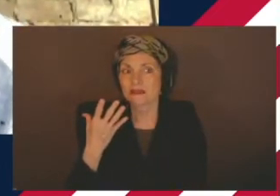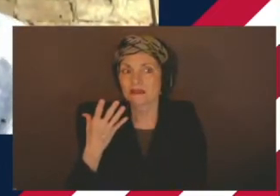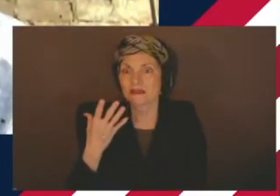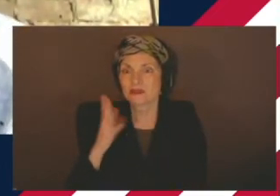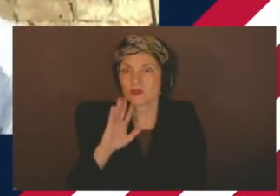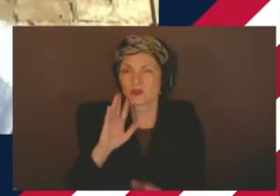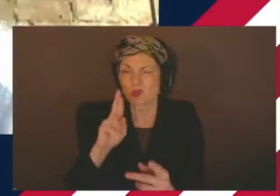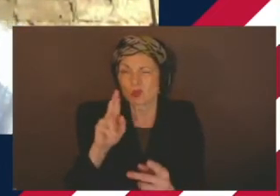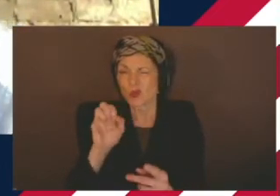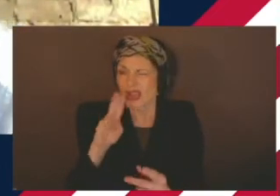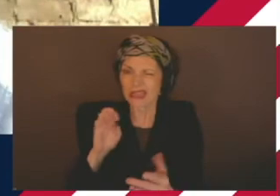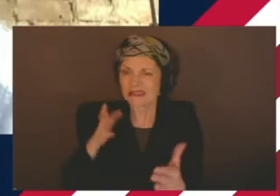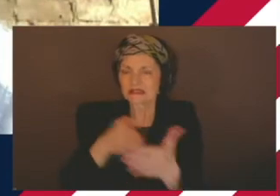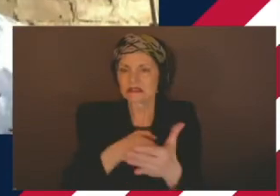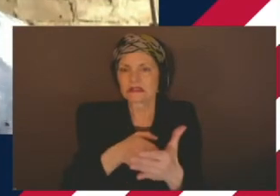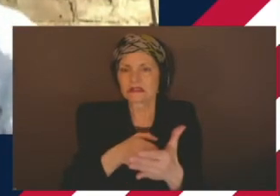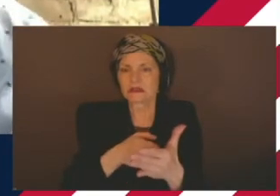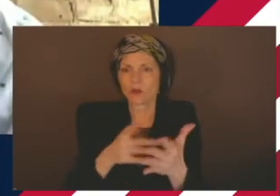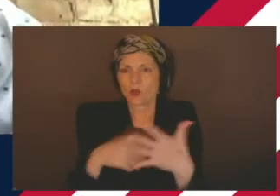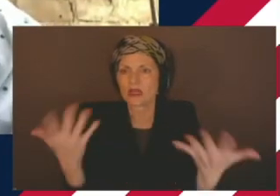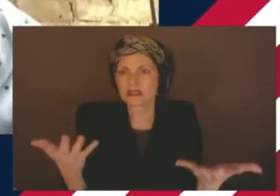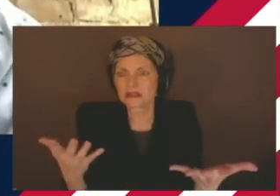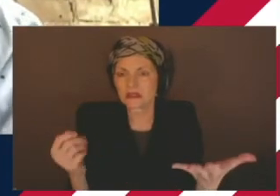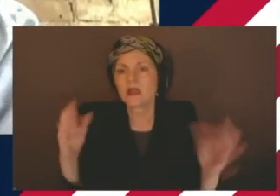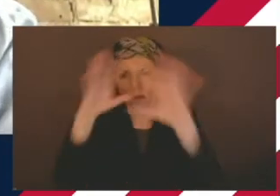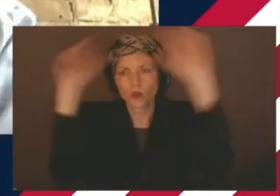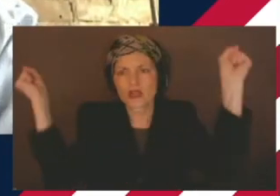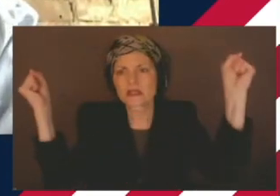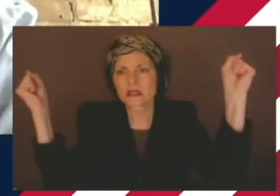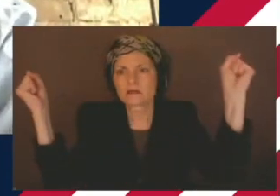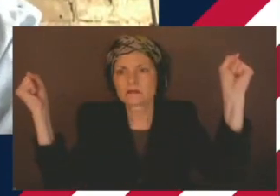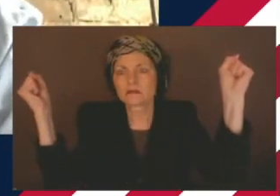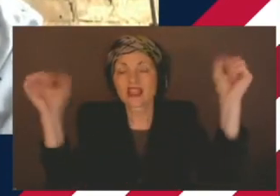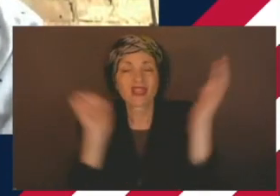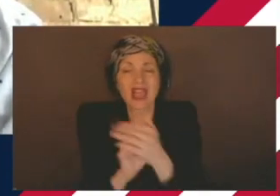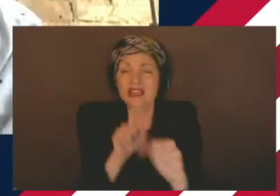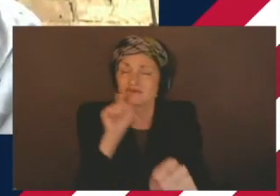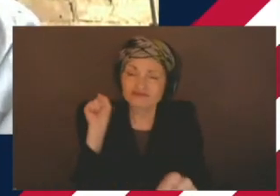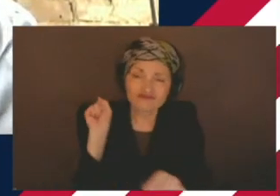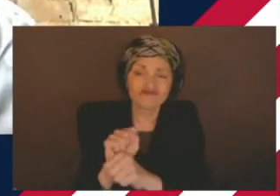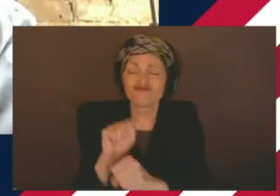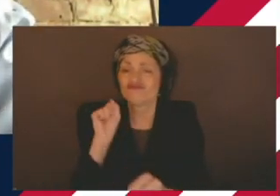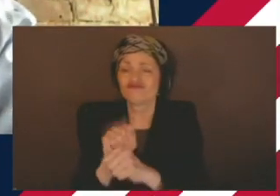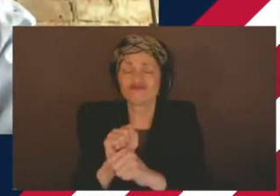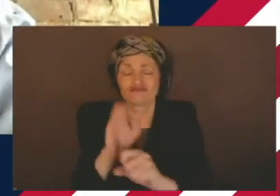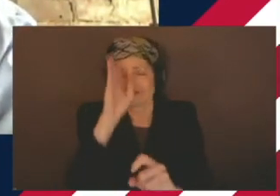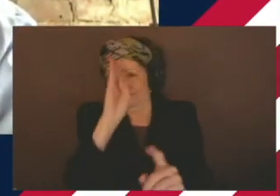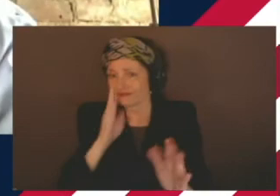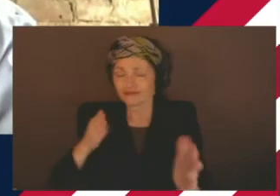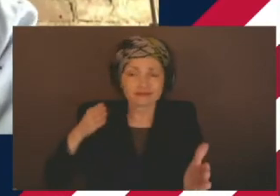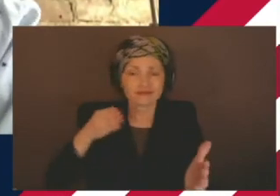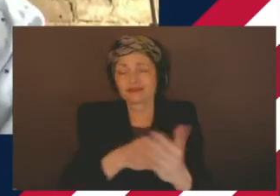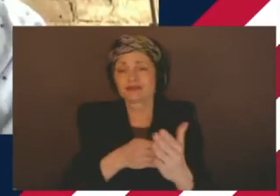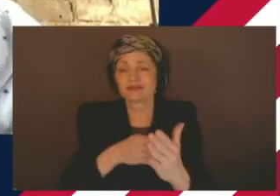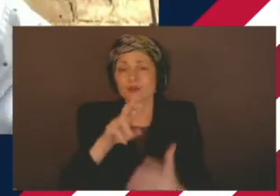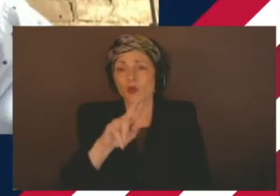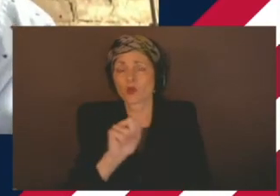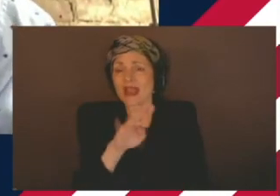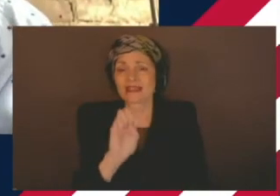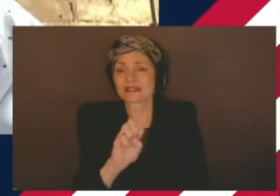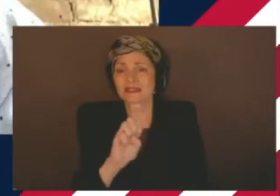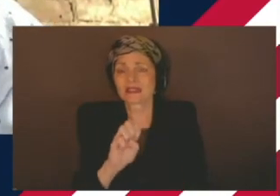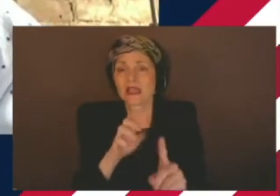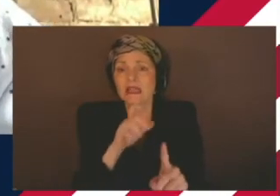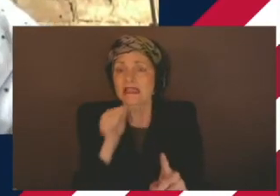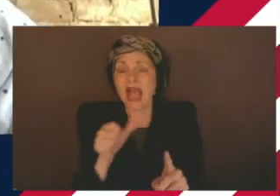plain old, unadulterated racism. It's not even unconscious, and it's naked, and it's riling